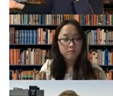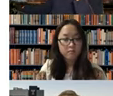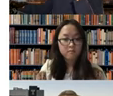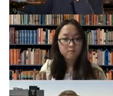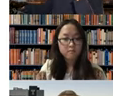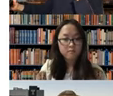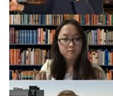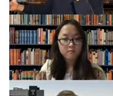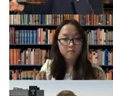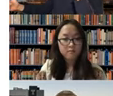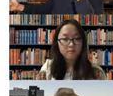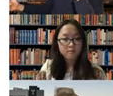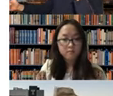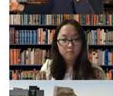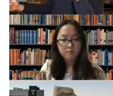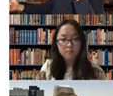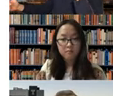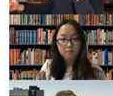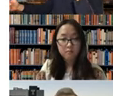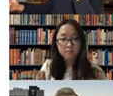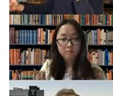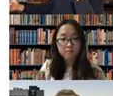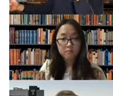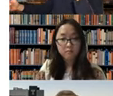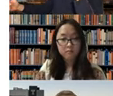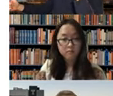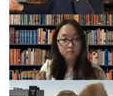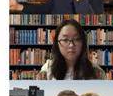But let me ask you this question. Do you think it's an unreasonable,